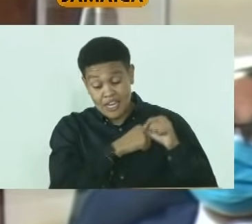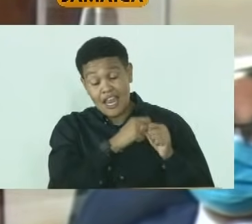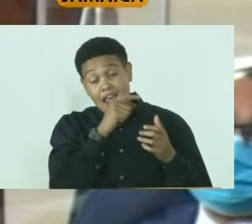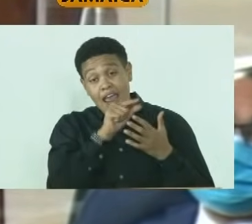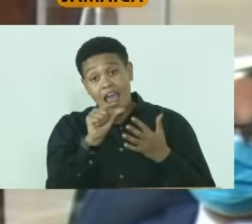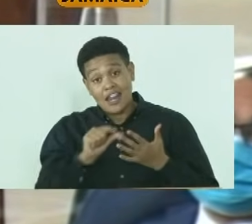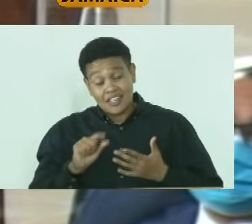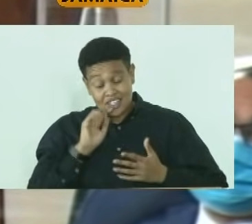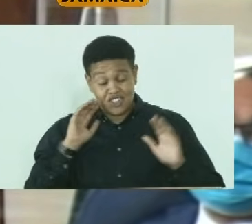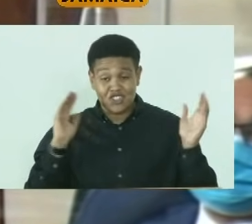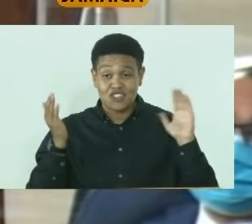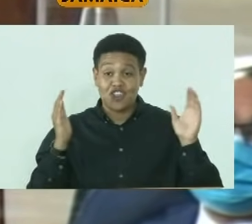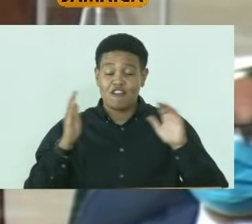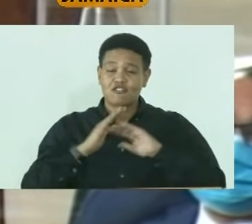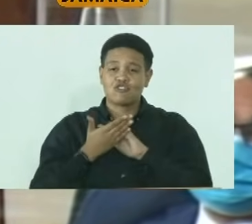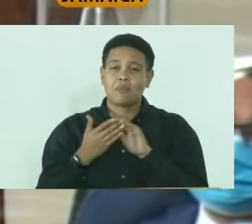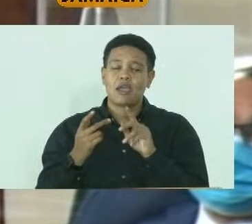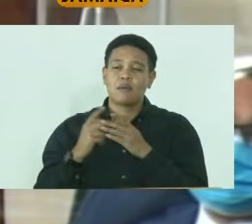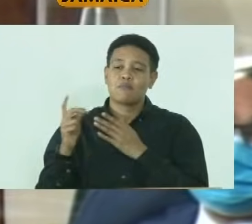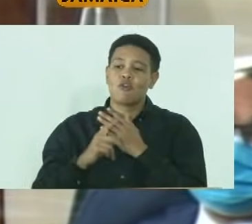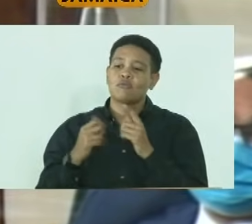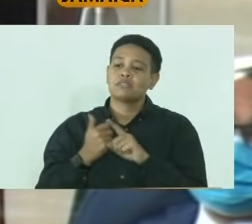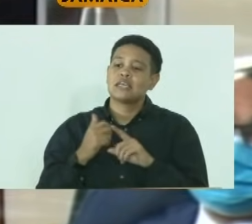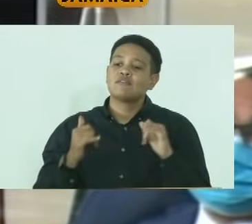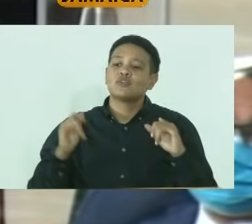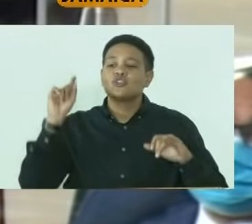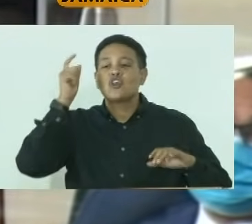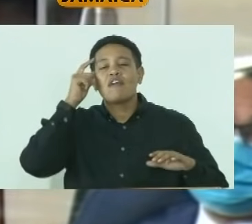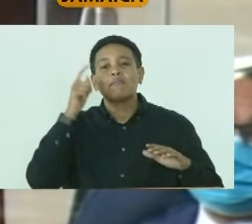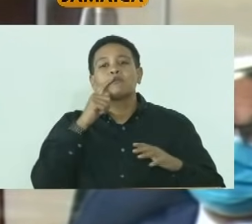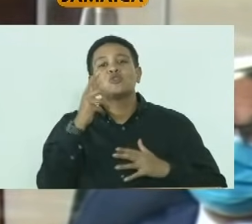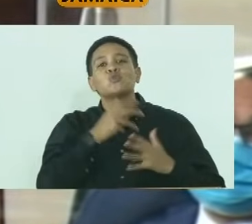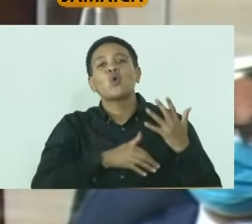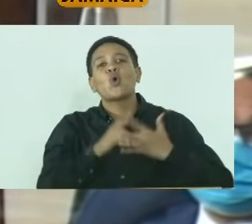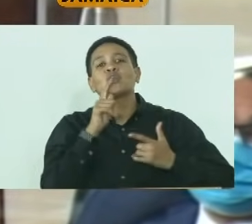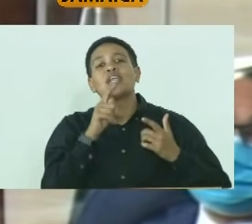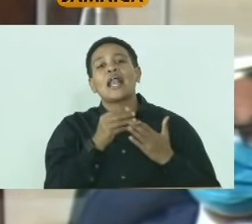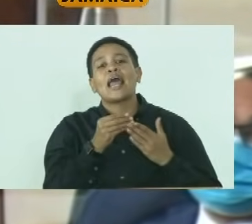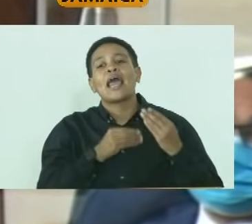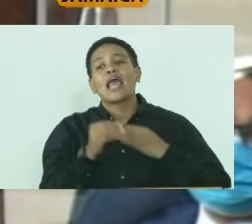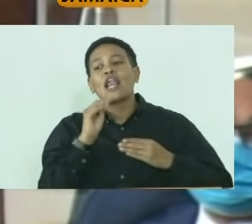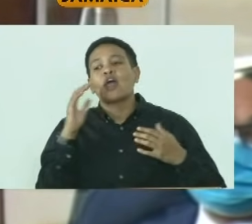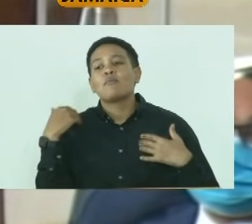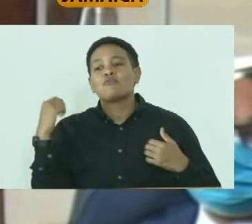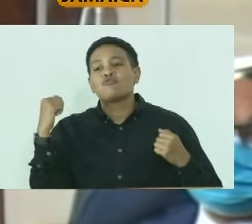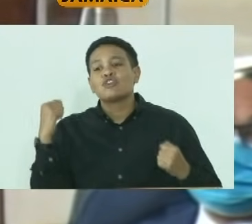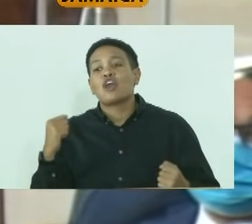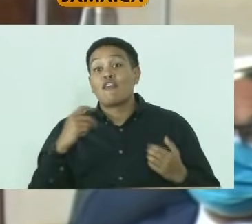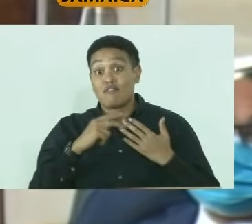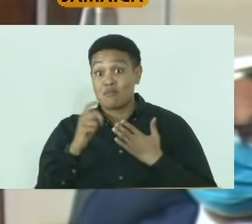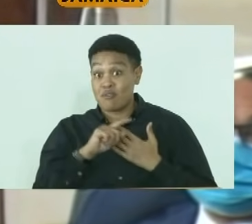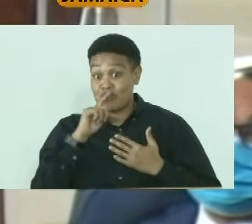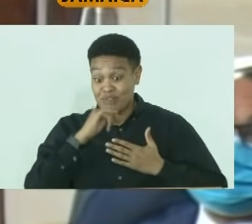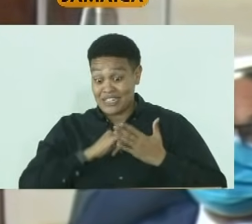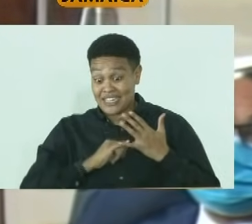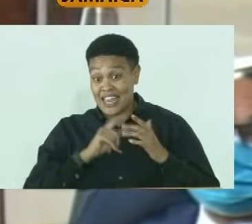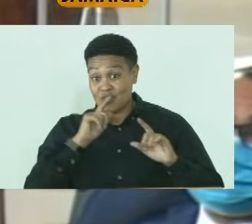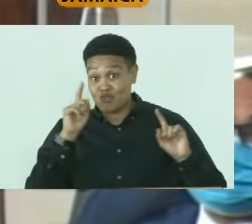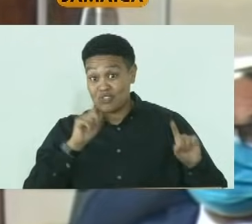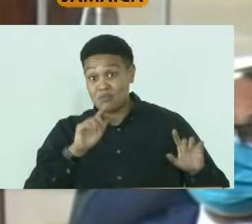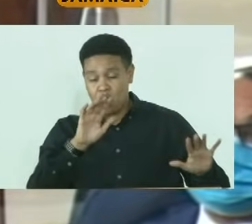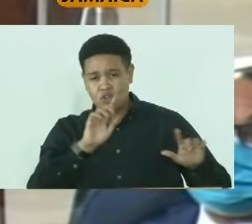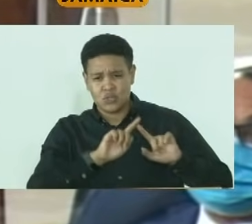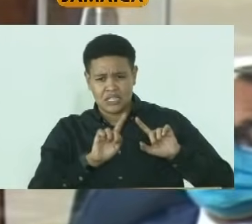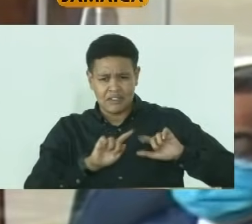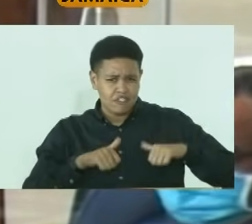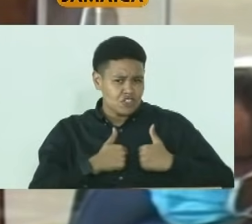to the Serve Jamaica program, which is a government social and economic recovery program that's designed to respond to the challenges